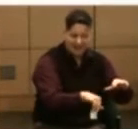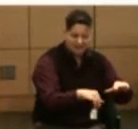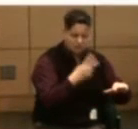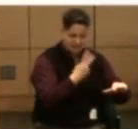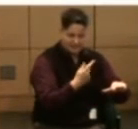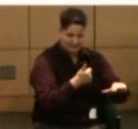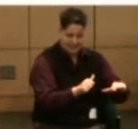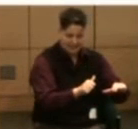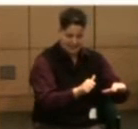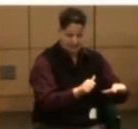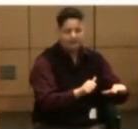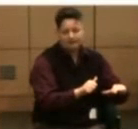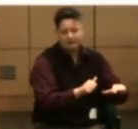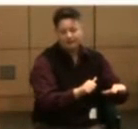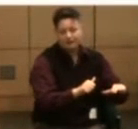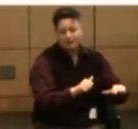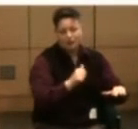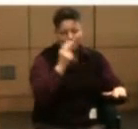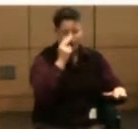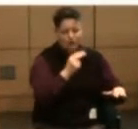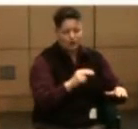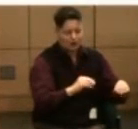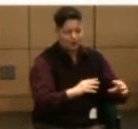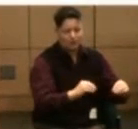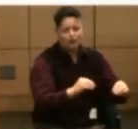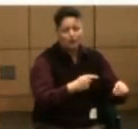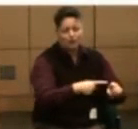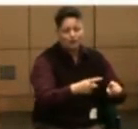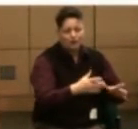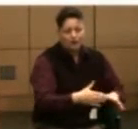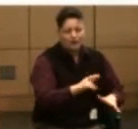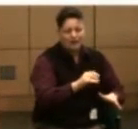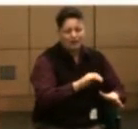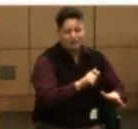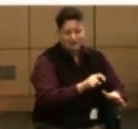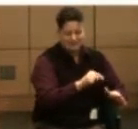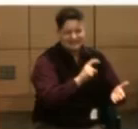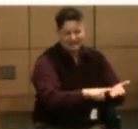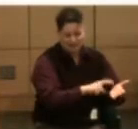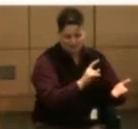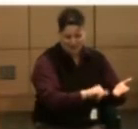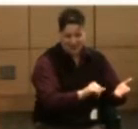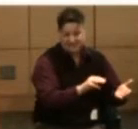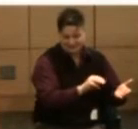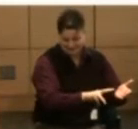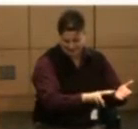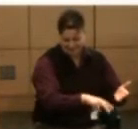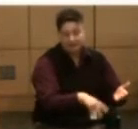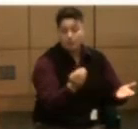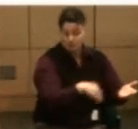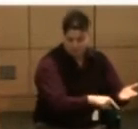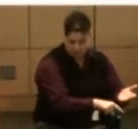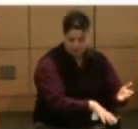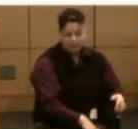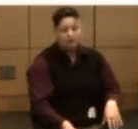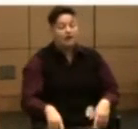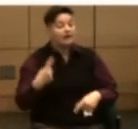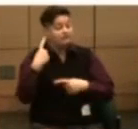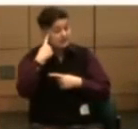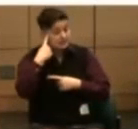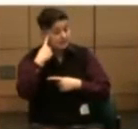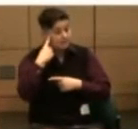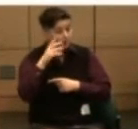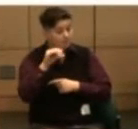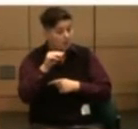that the neuroradiologist can tell you that are there. And then sometimes if there's a temporal bone MRI that have gotten the